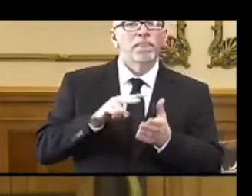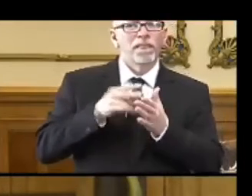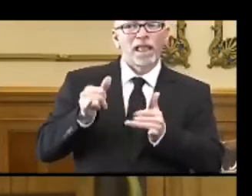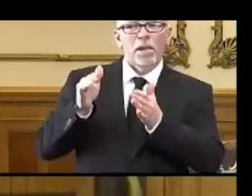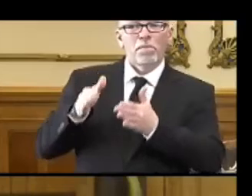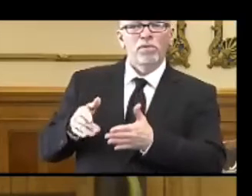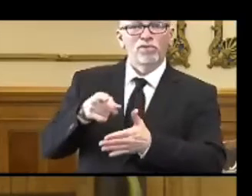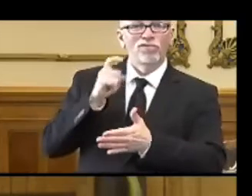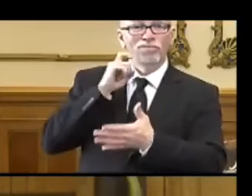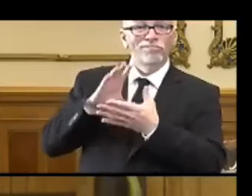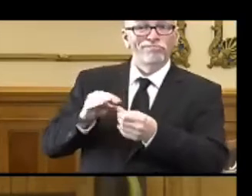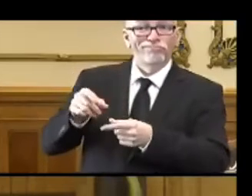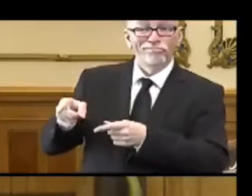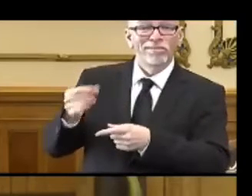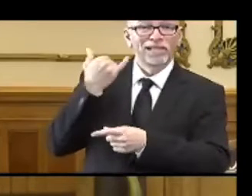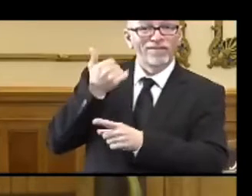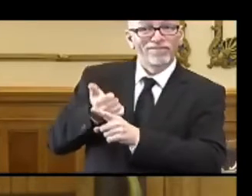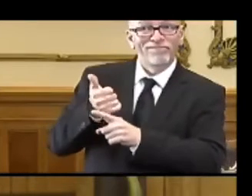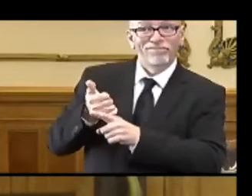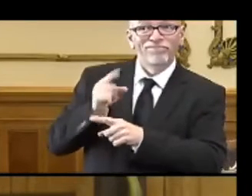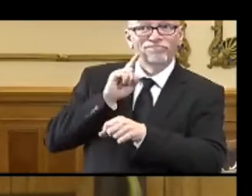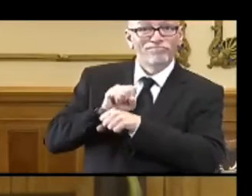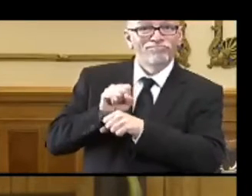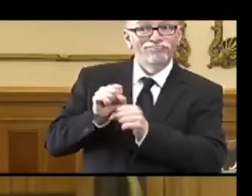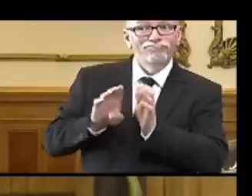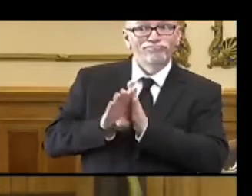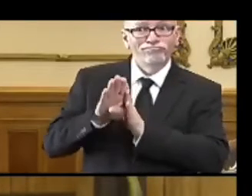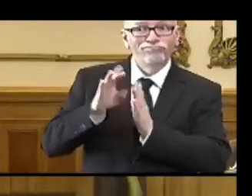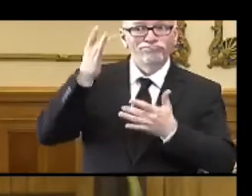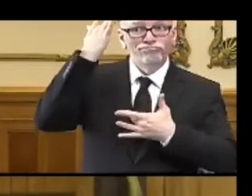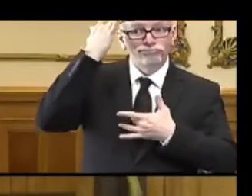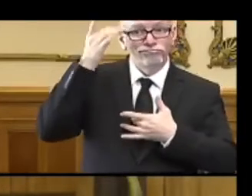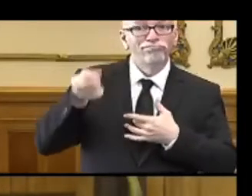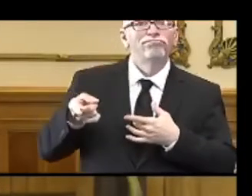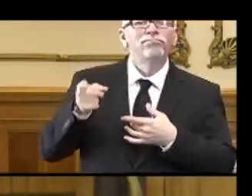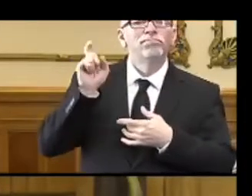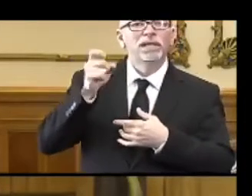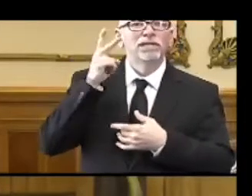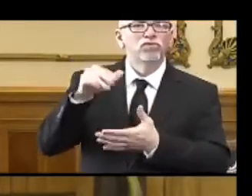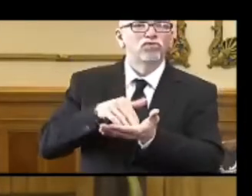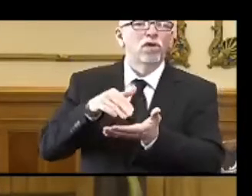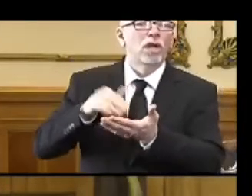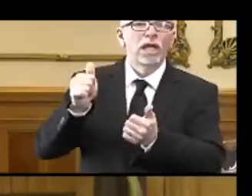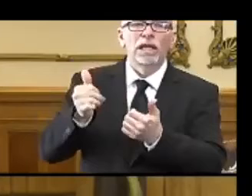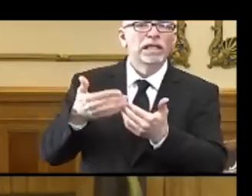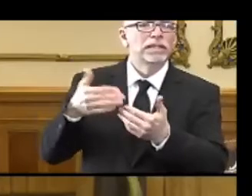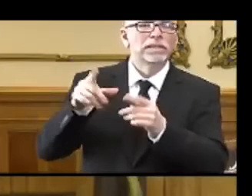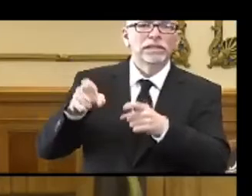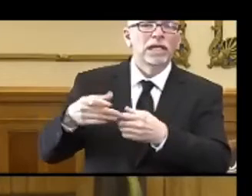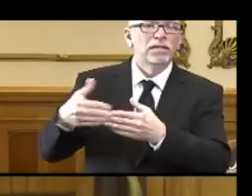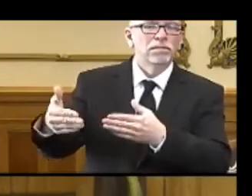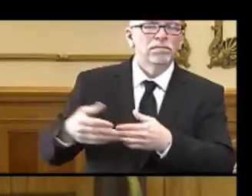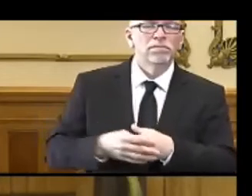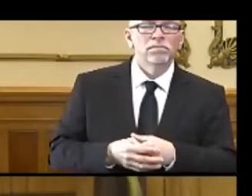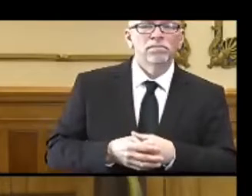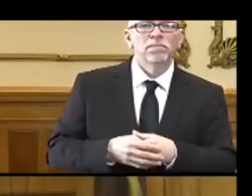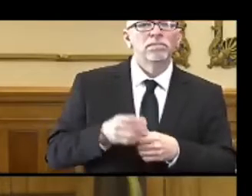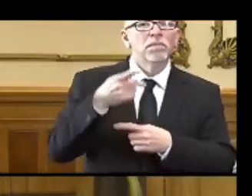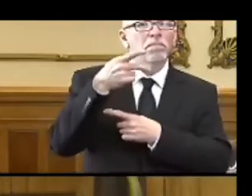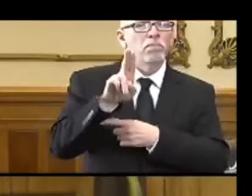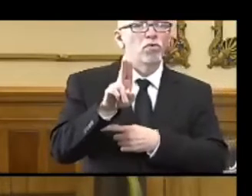about, if she does develop any symptoms at all, to see her practitioner and could easily be tested that way. I do know that